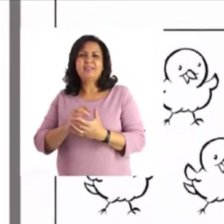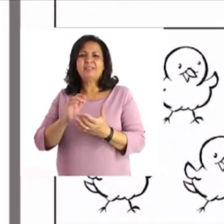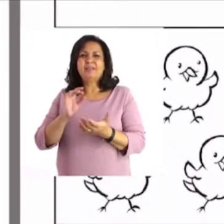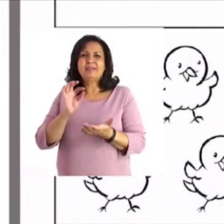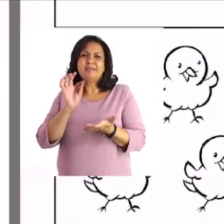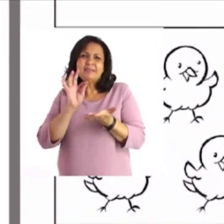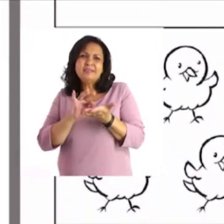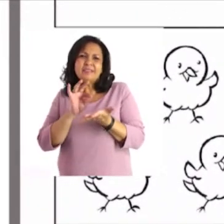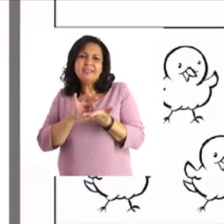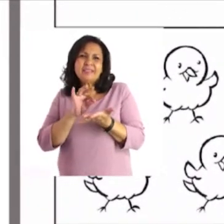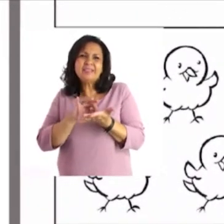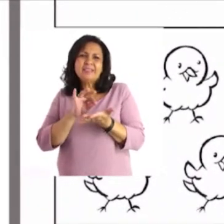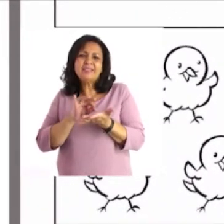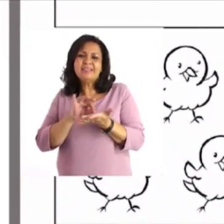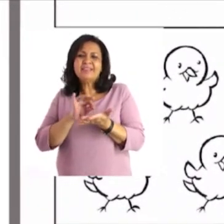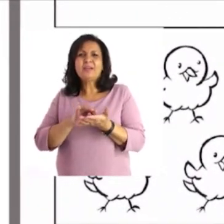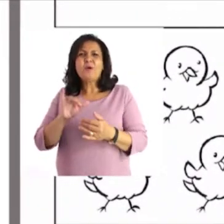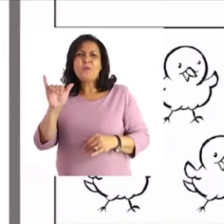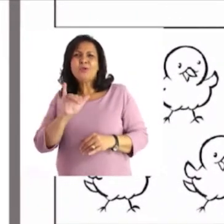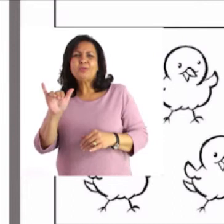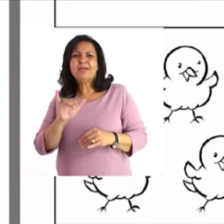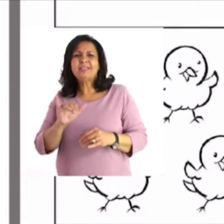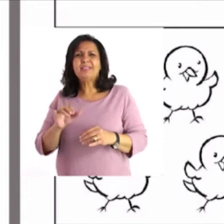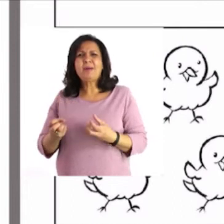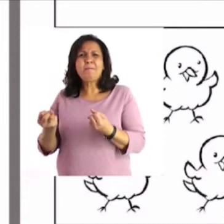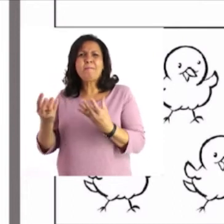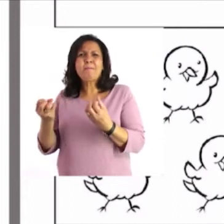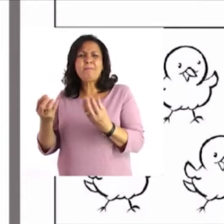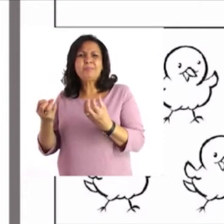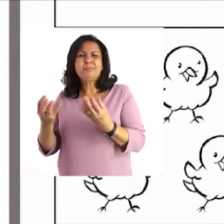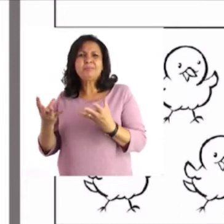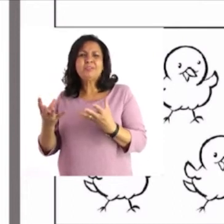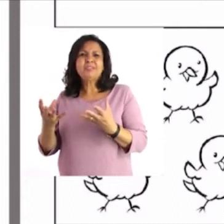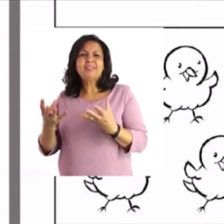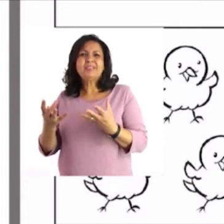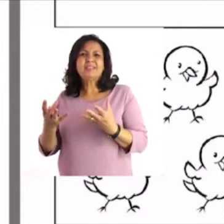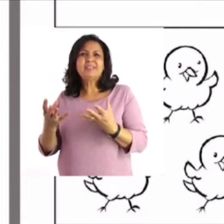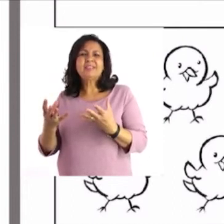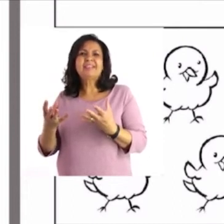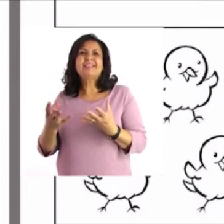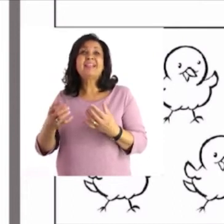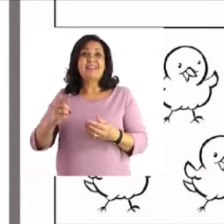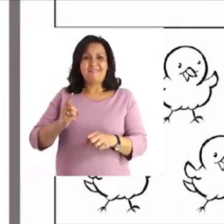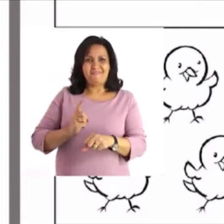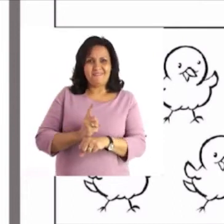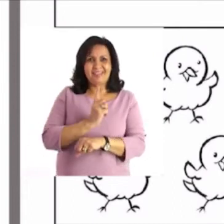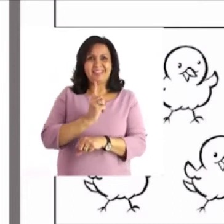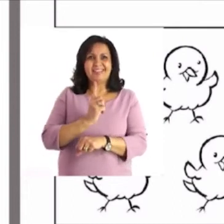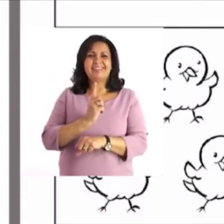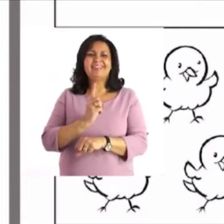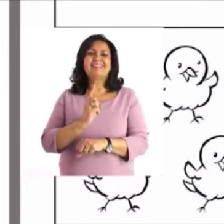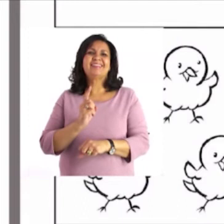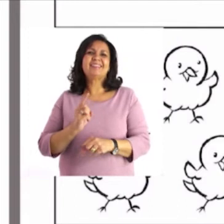And which one of the chicks, which would be the most? Let's see. I think the first block would